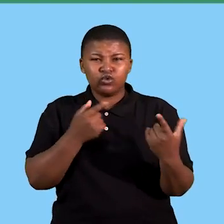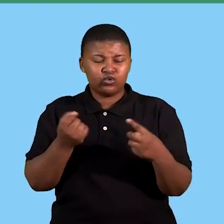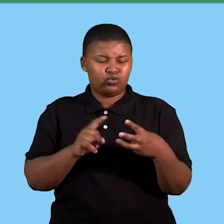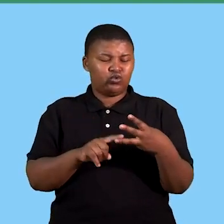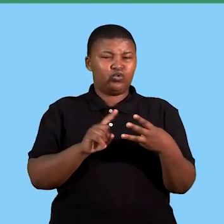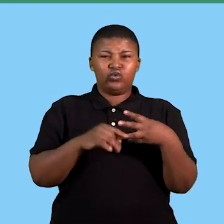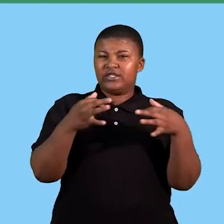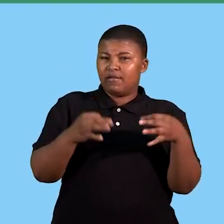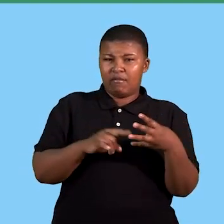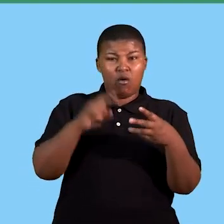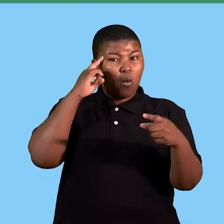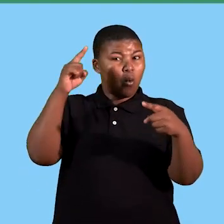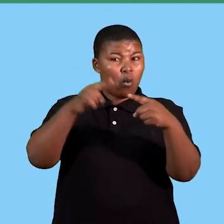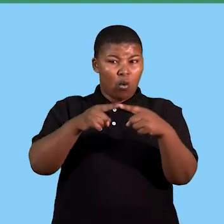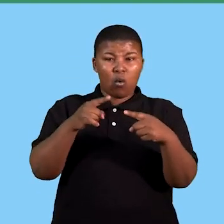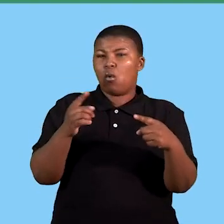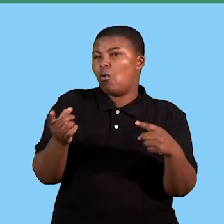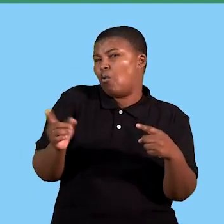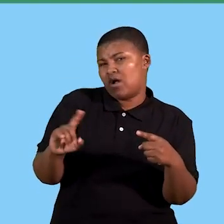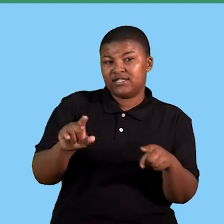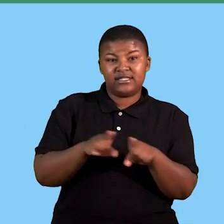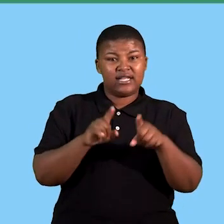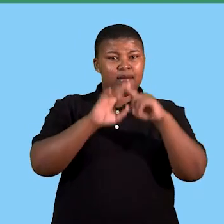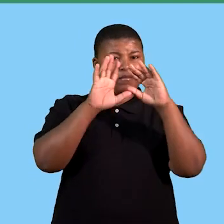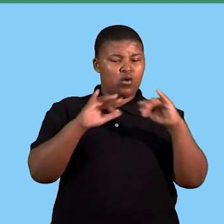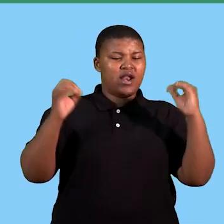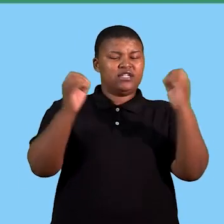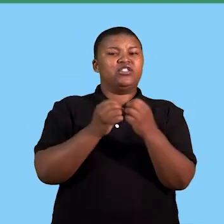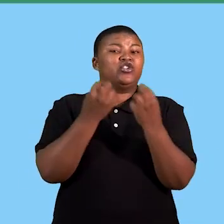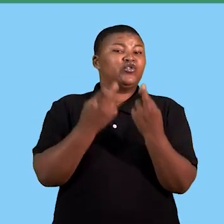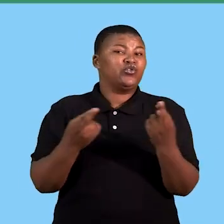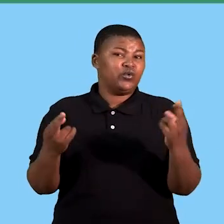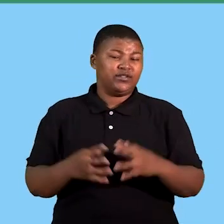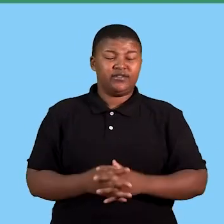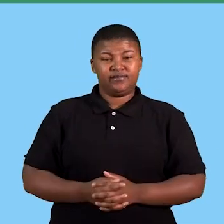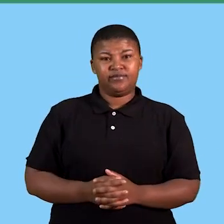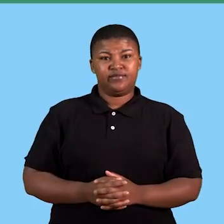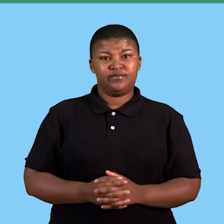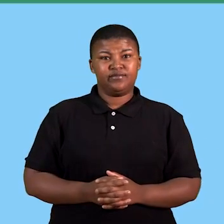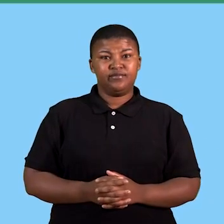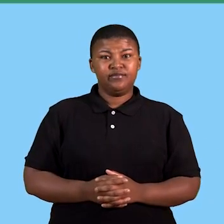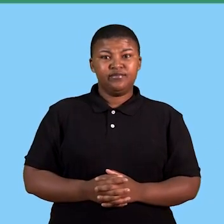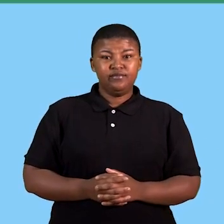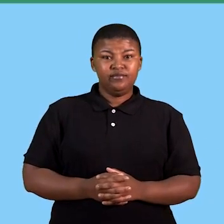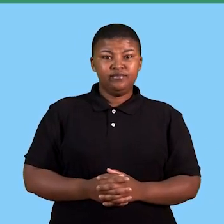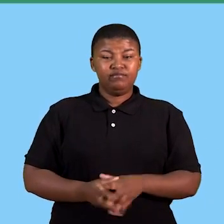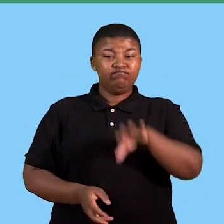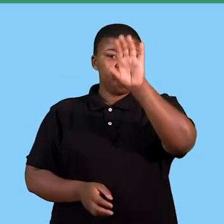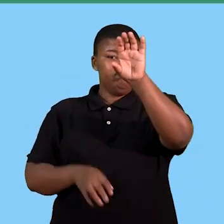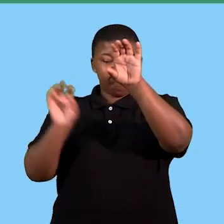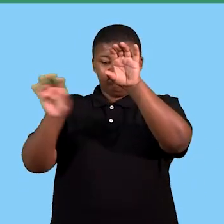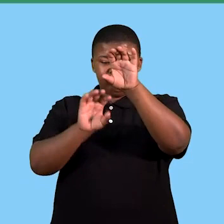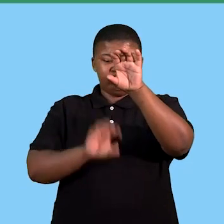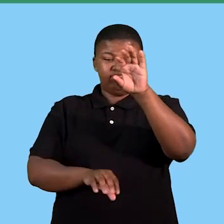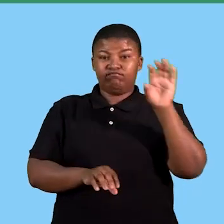and objectives, as well as the organizational resources. Now, this is our concept